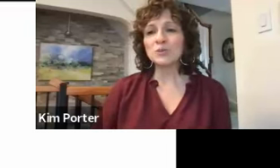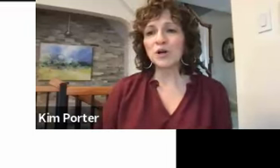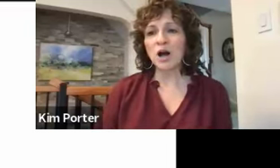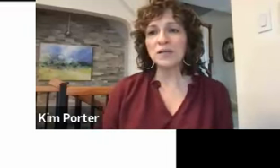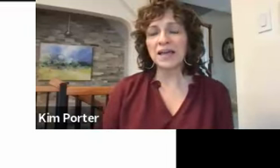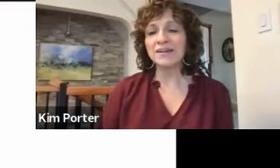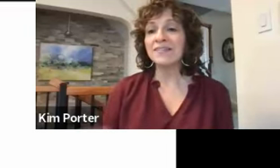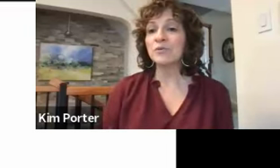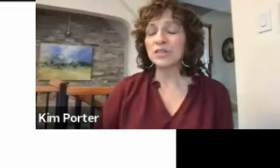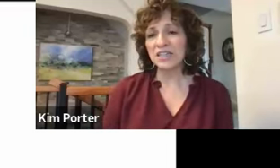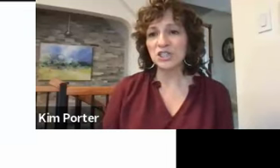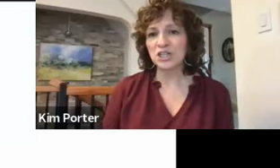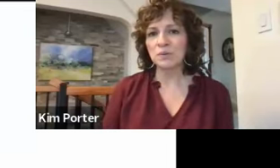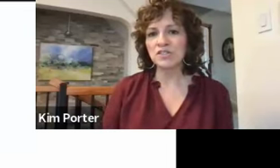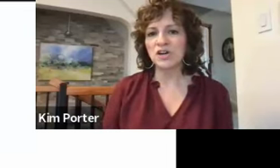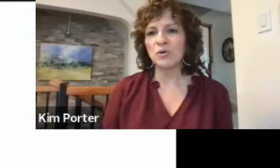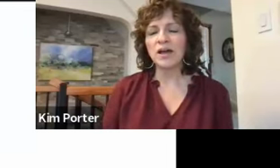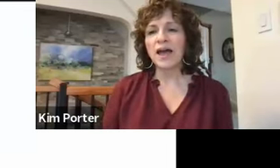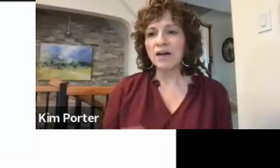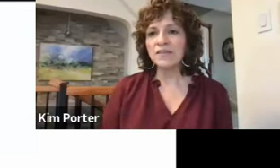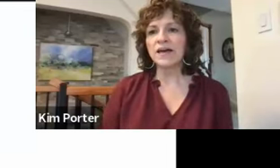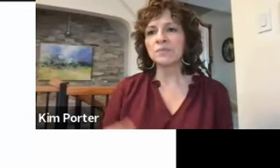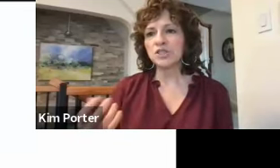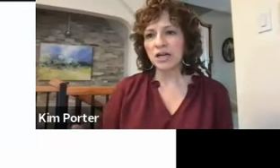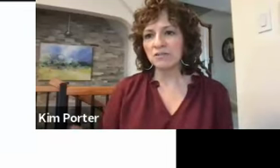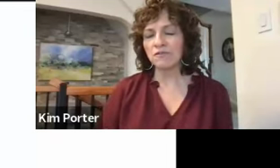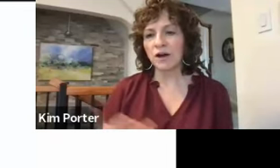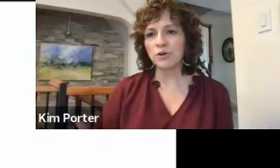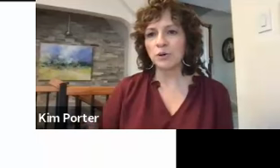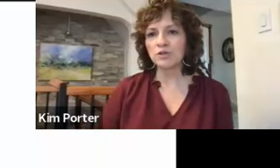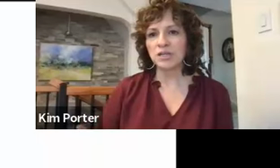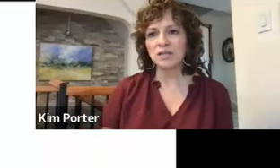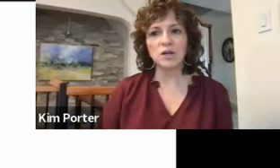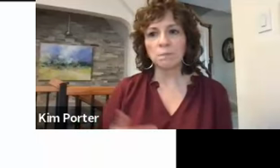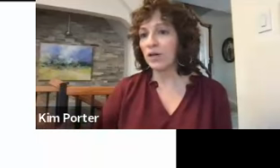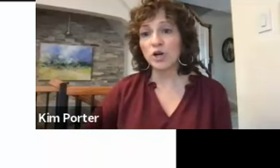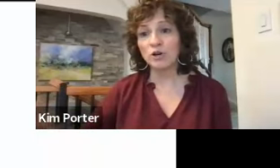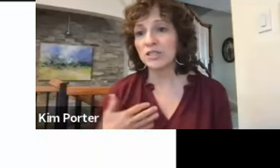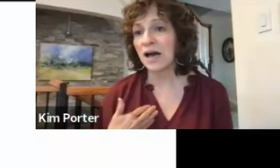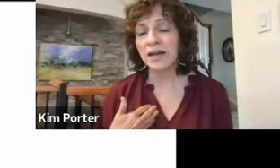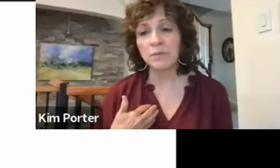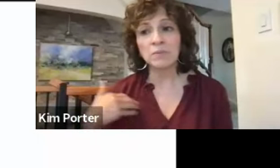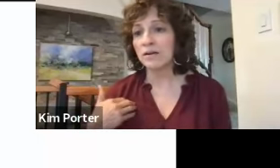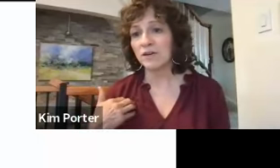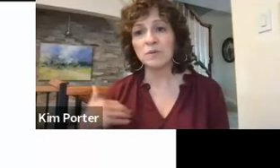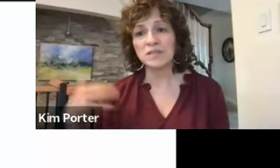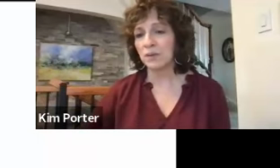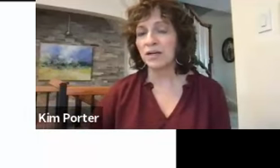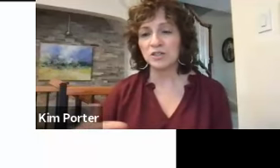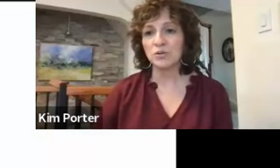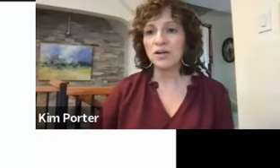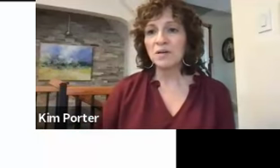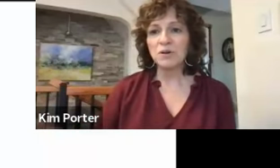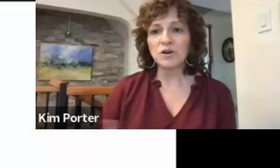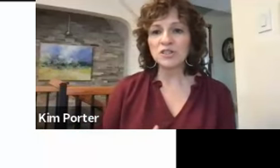It's so much more complicated in their relationship. And so having that objective other person, peer coach as I am, I'm not a therapist,